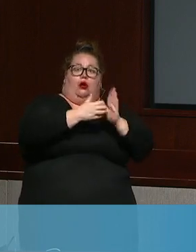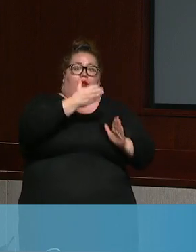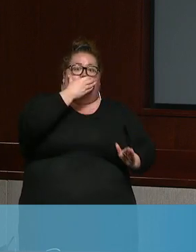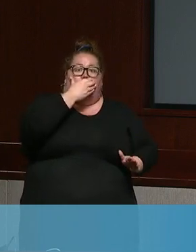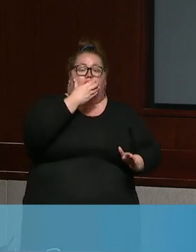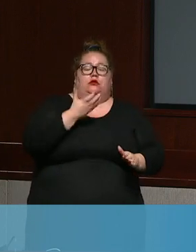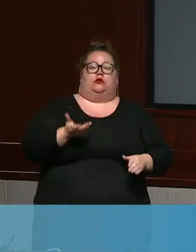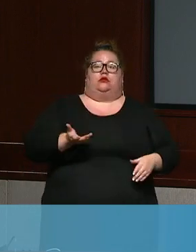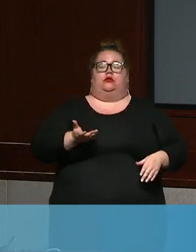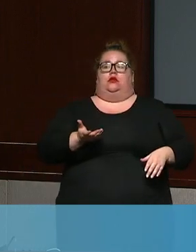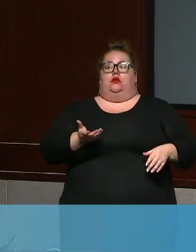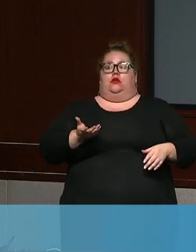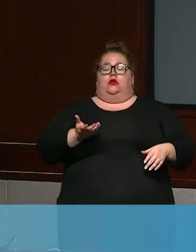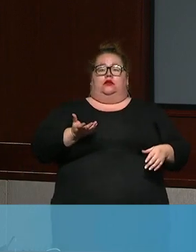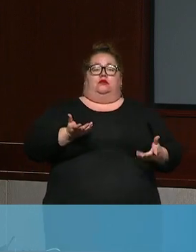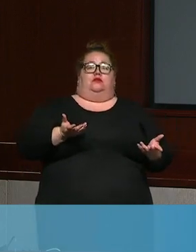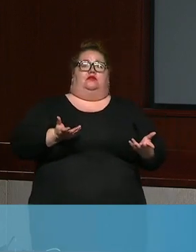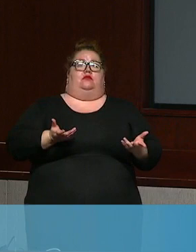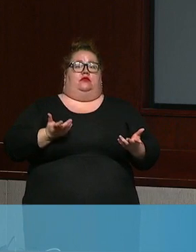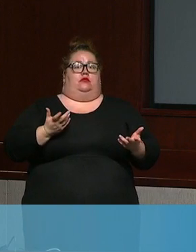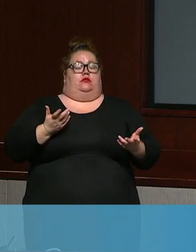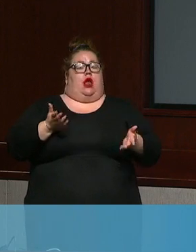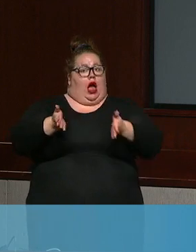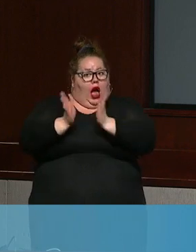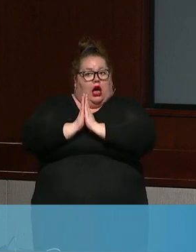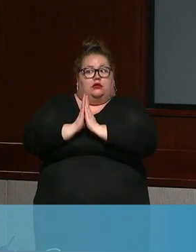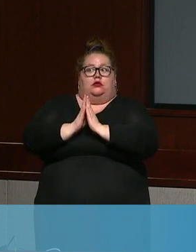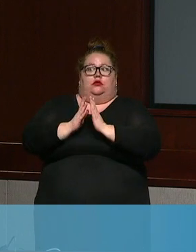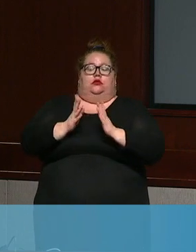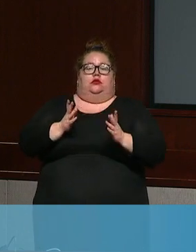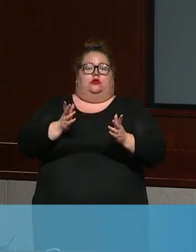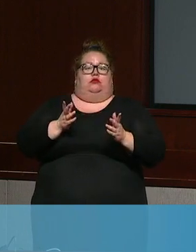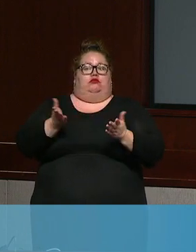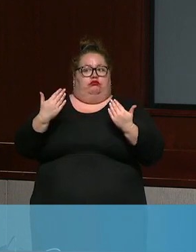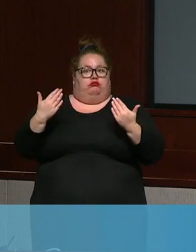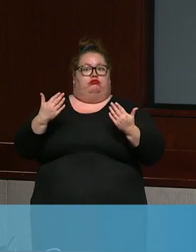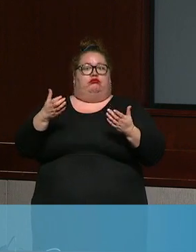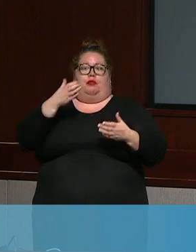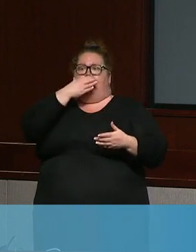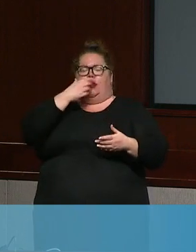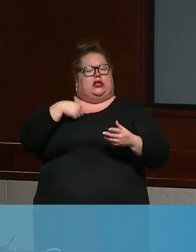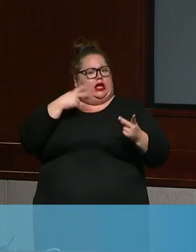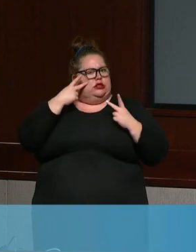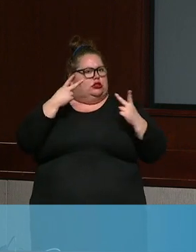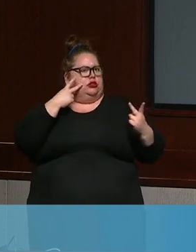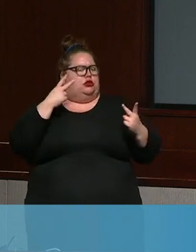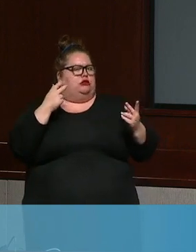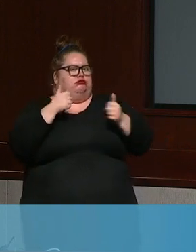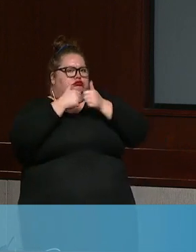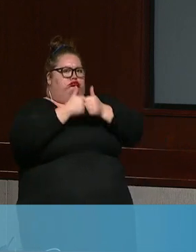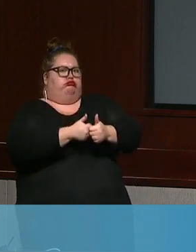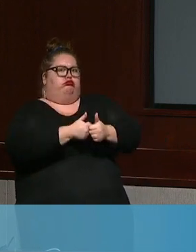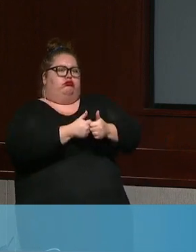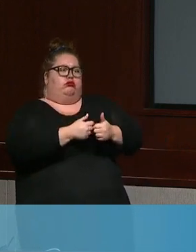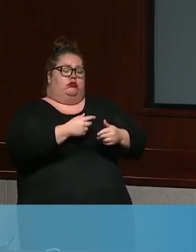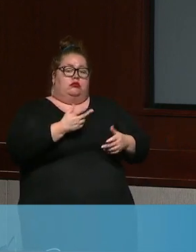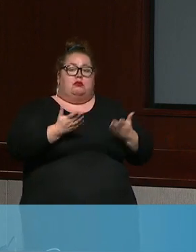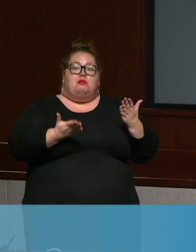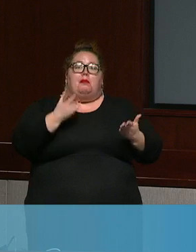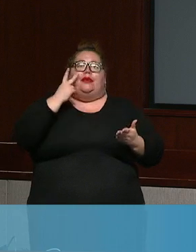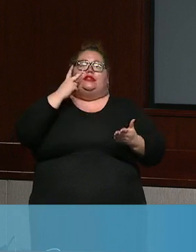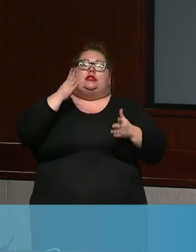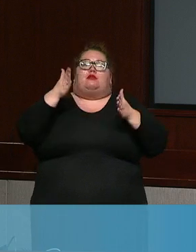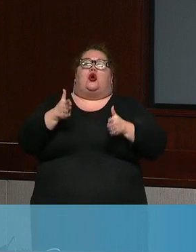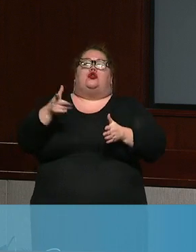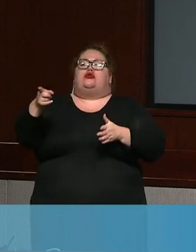people to wear a mask. And I see that happening everywhere. If you see somebody walking down the street by